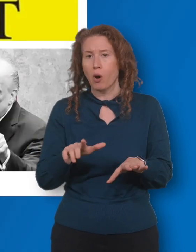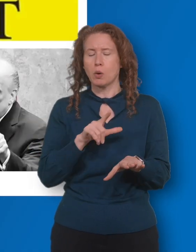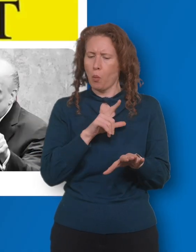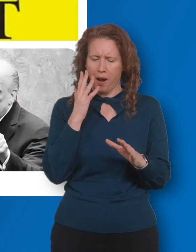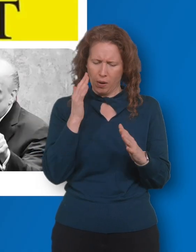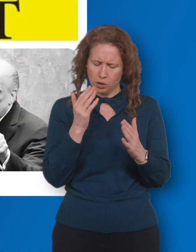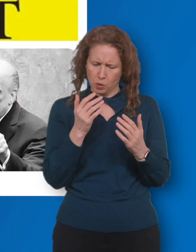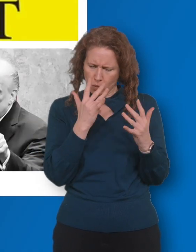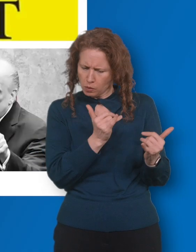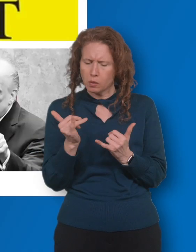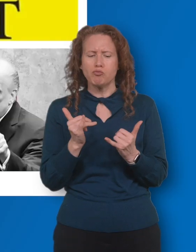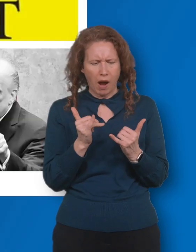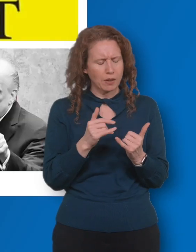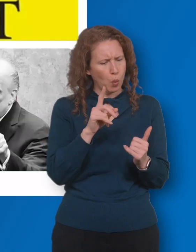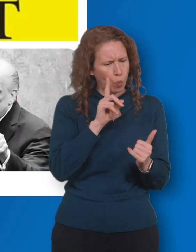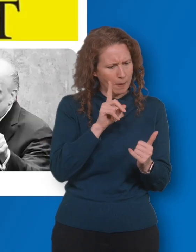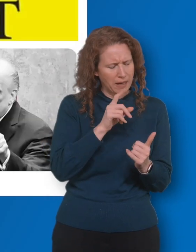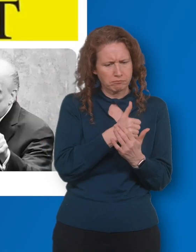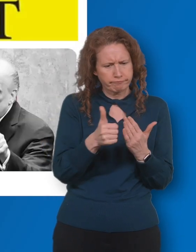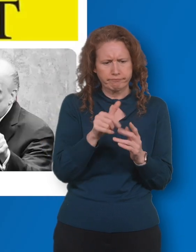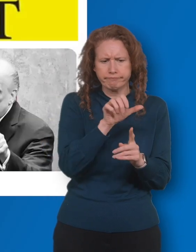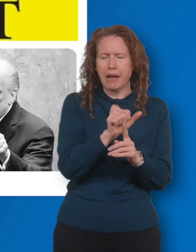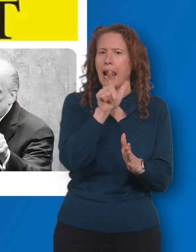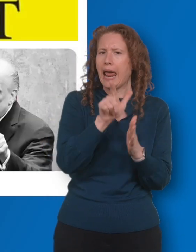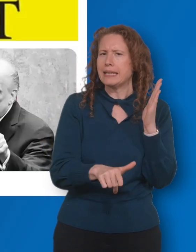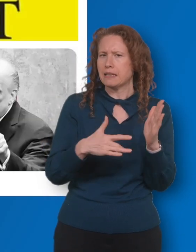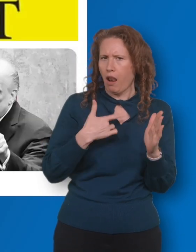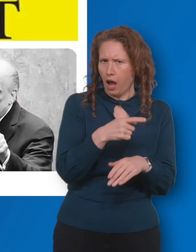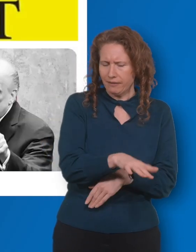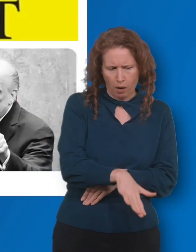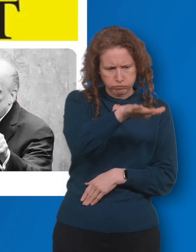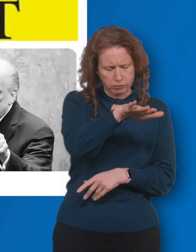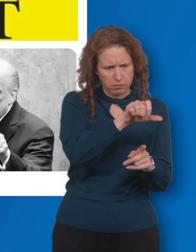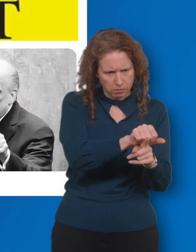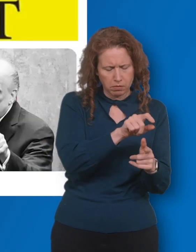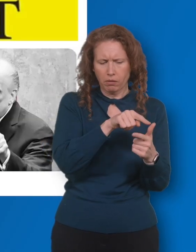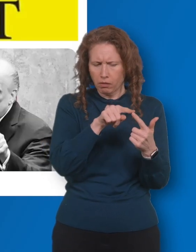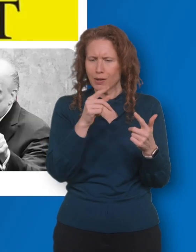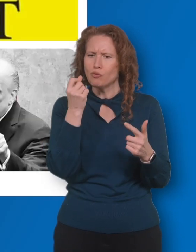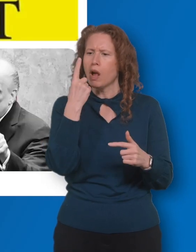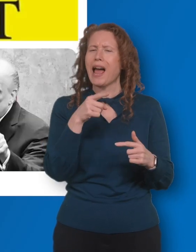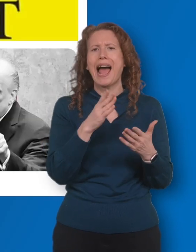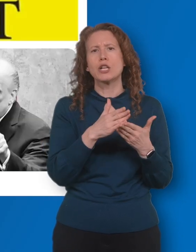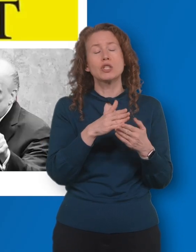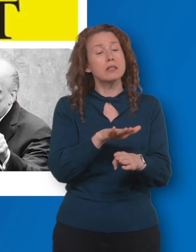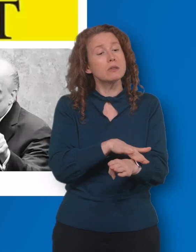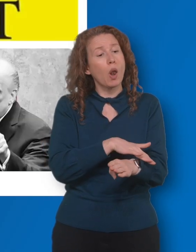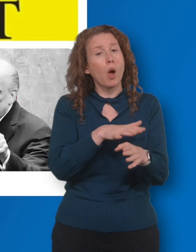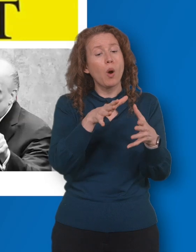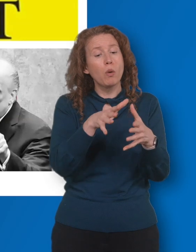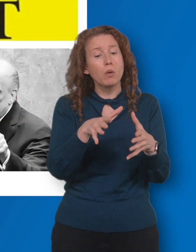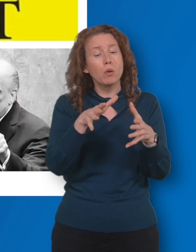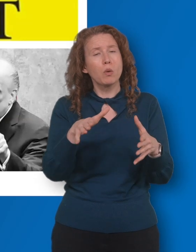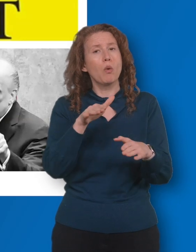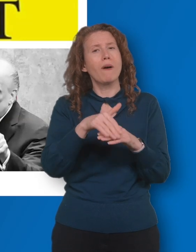as women being diagnosed much later in life, you see a gentle, steady increase in diagnosis, which can